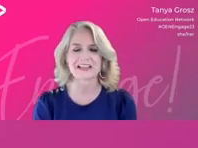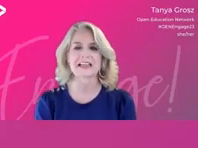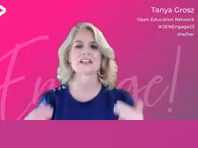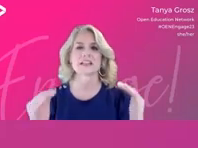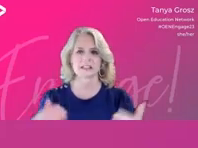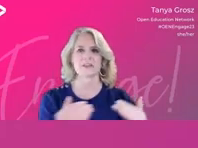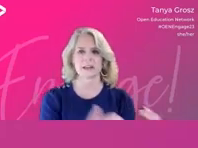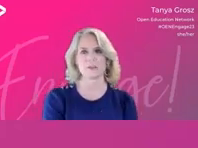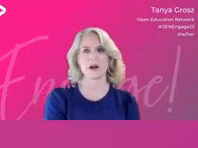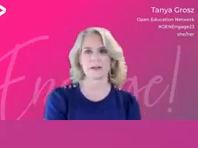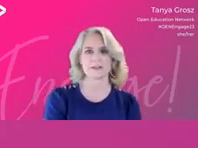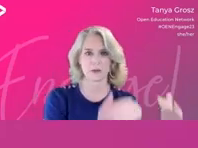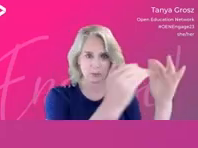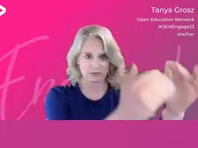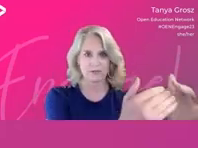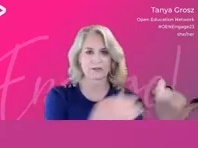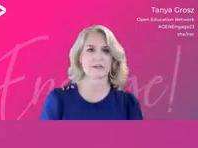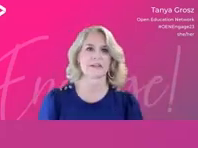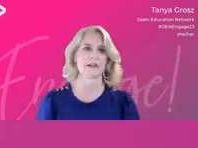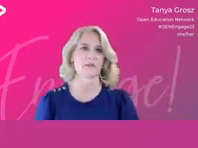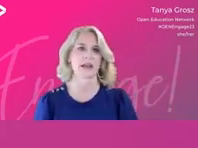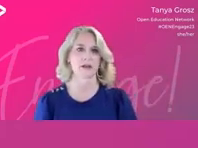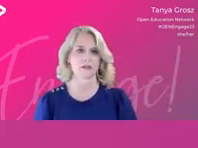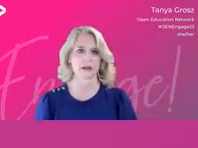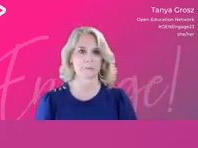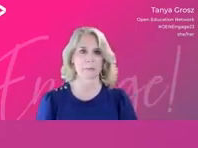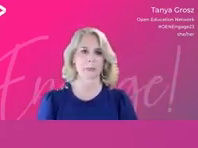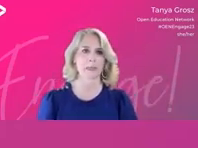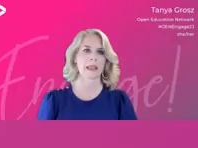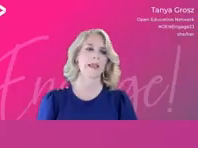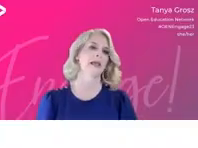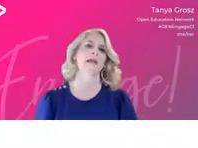clear, let's define its parts. Open first, then pedagogy.